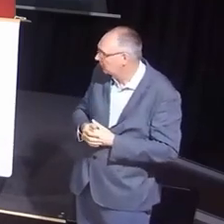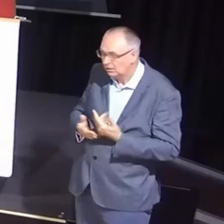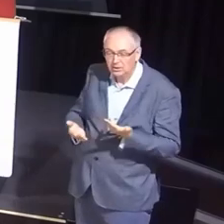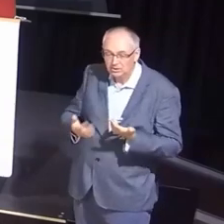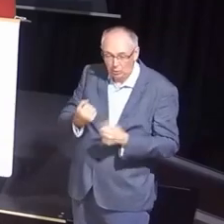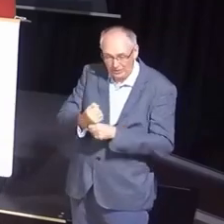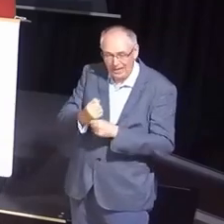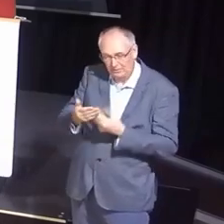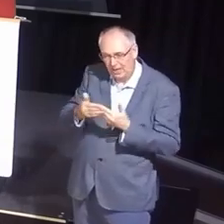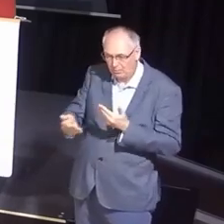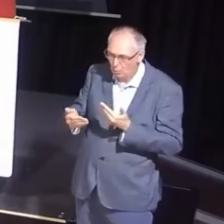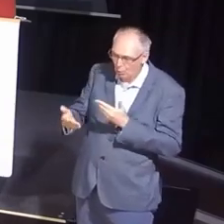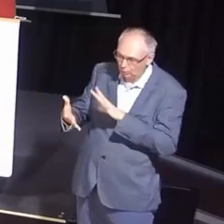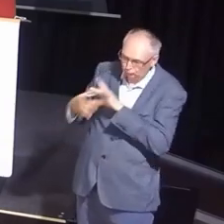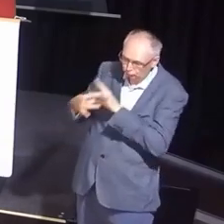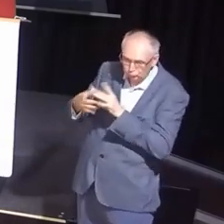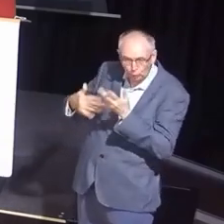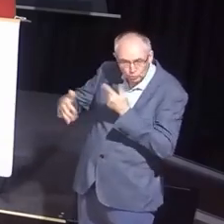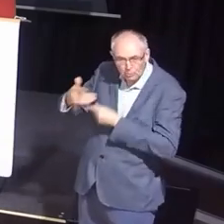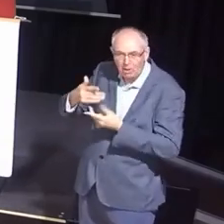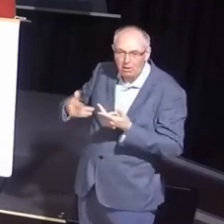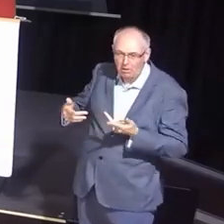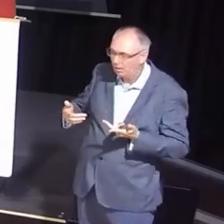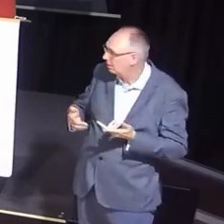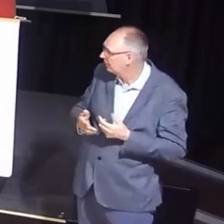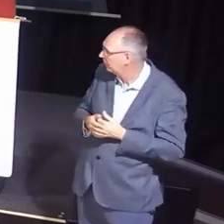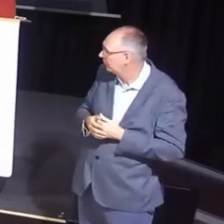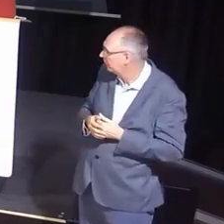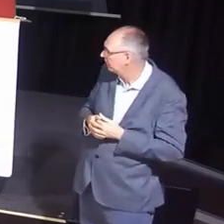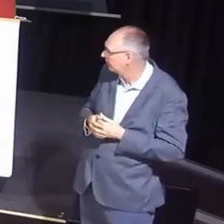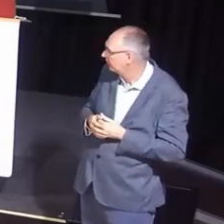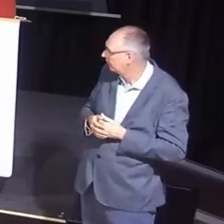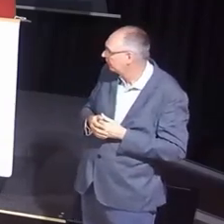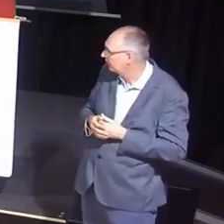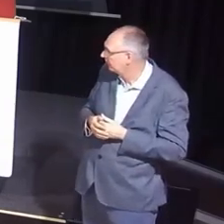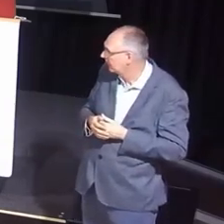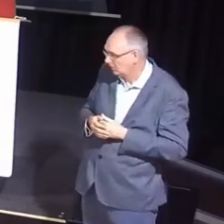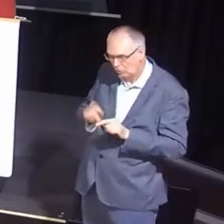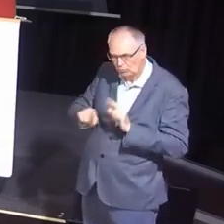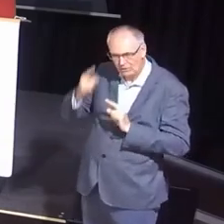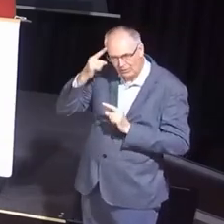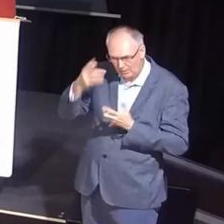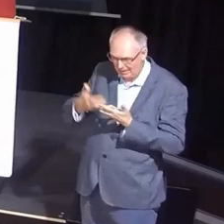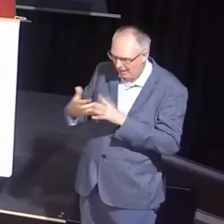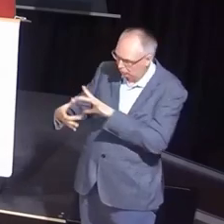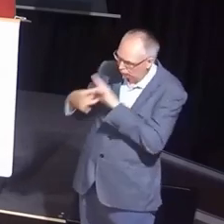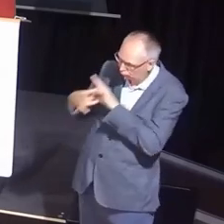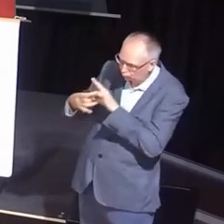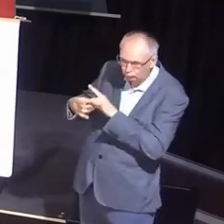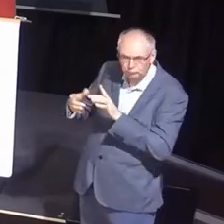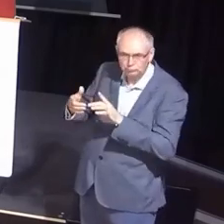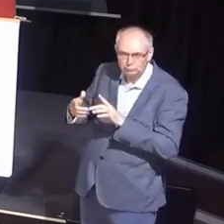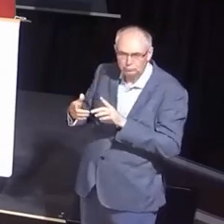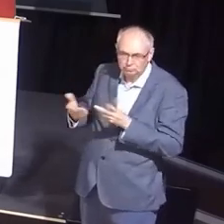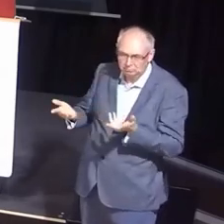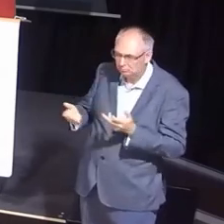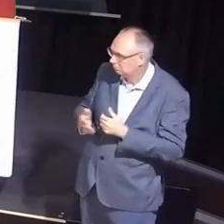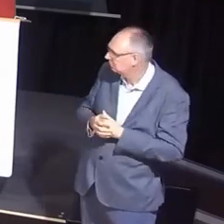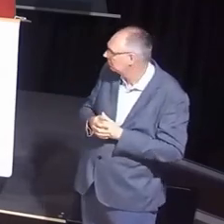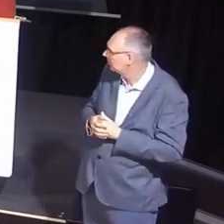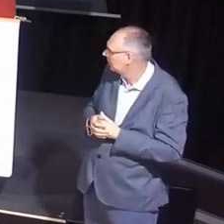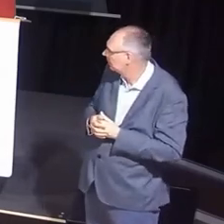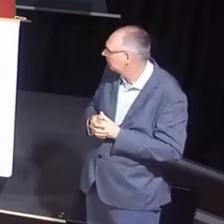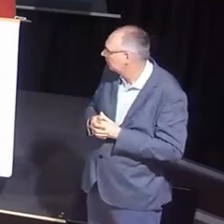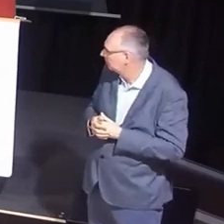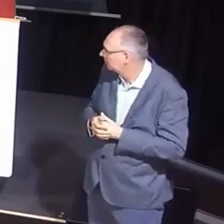also becoming a little bit more antisocial as well. So actually, how can those things actually come together much more effectively? I think for